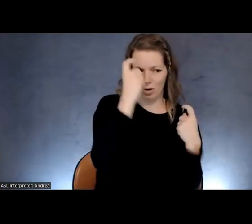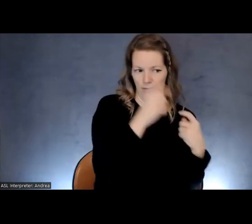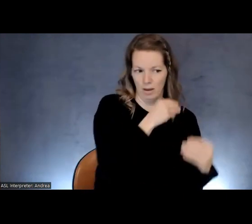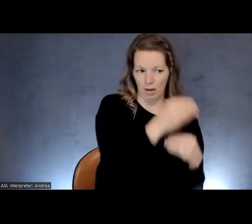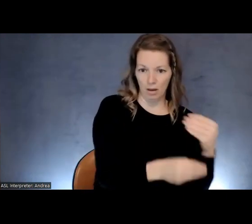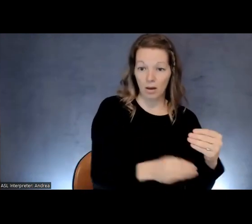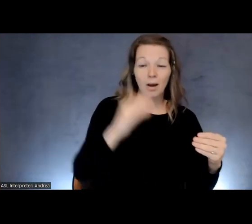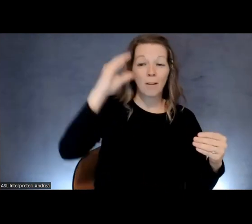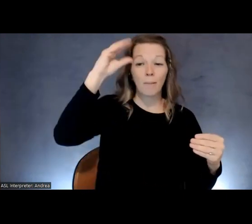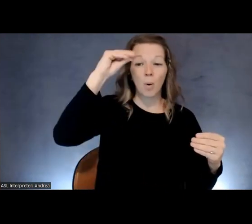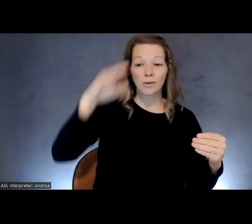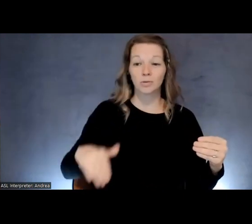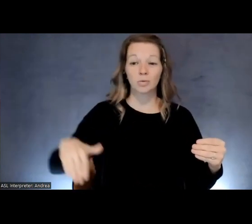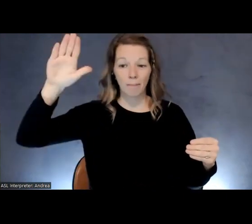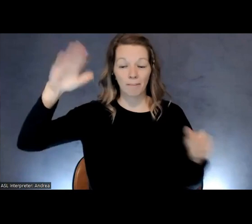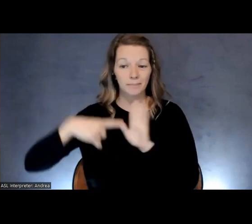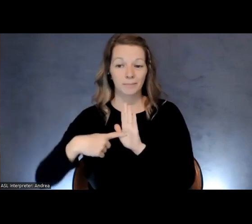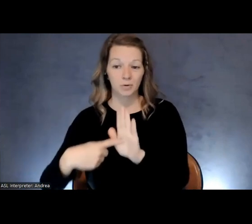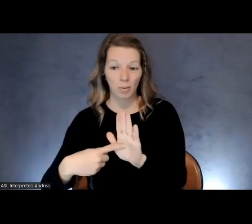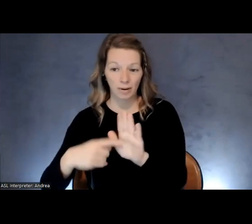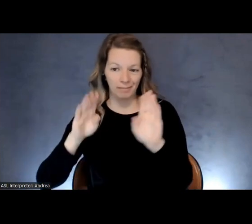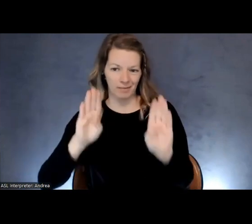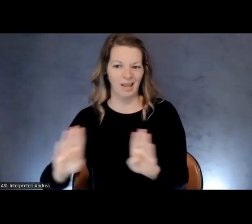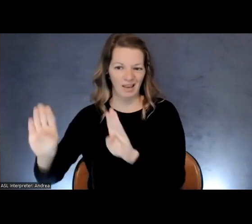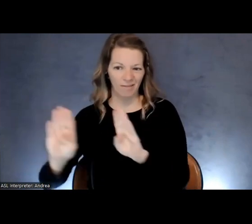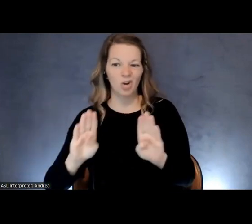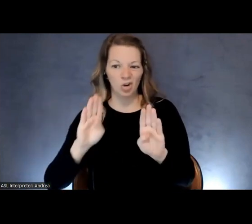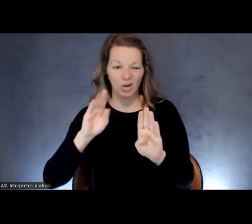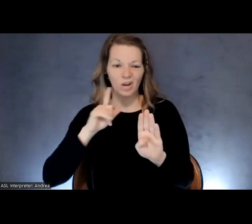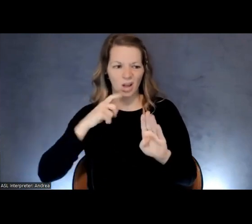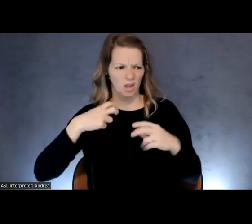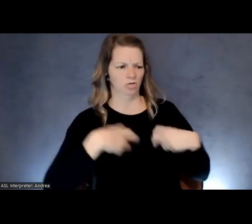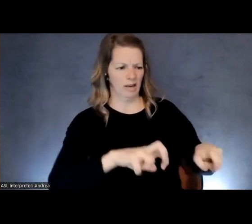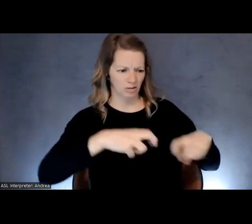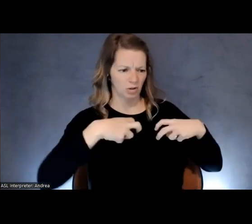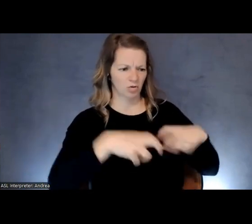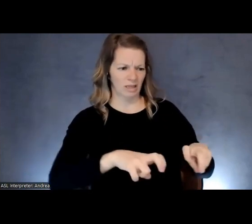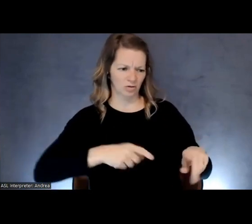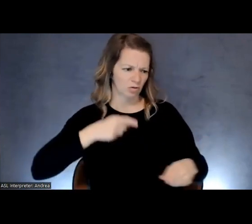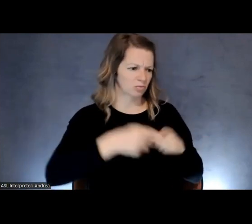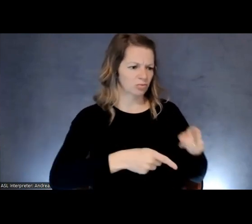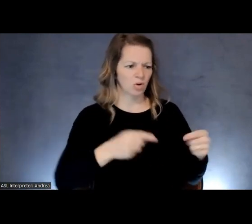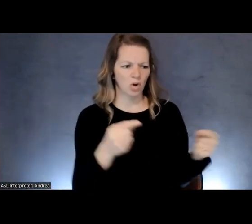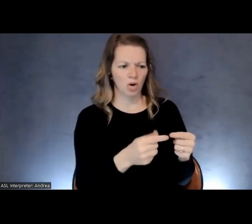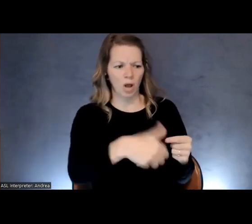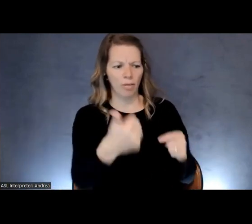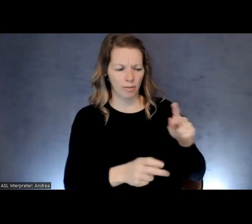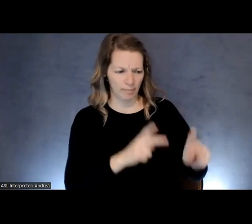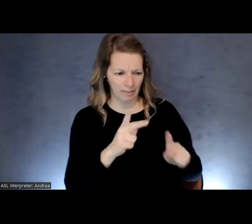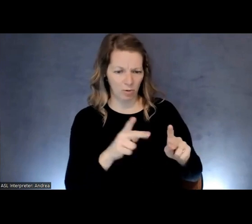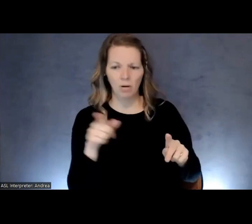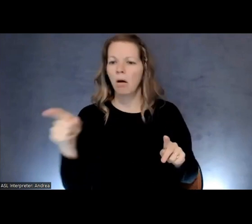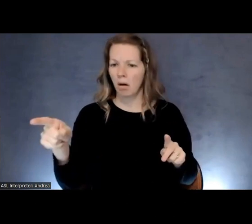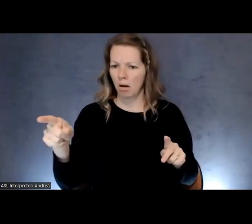boys who grew up showing behavior that was transferring their pain to other people, violent or abusive behavior, they